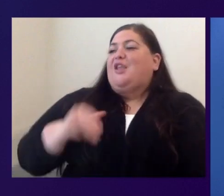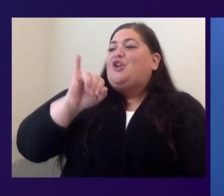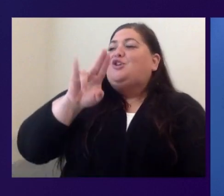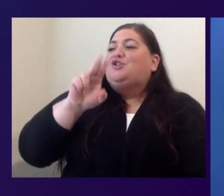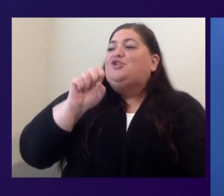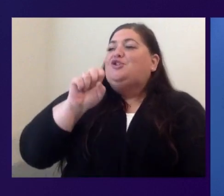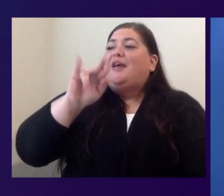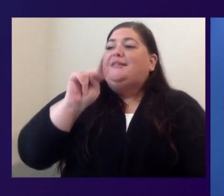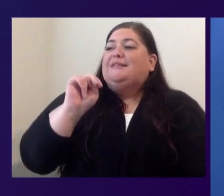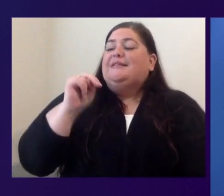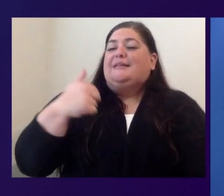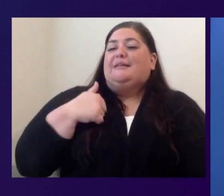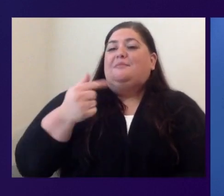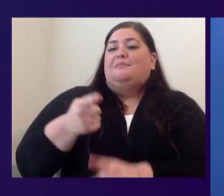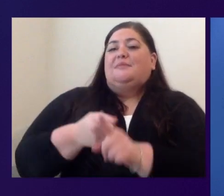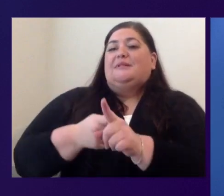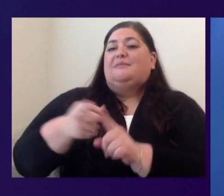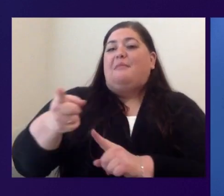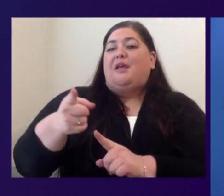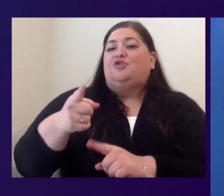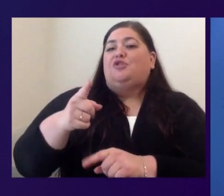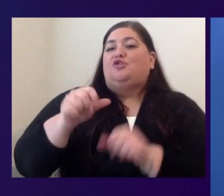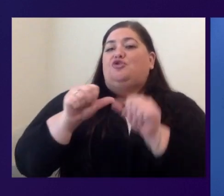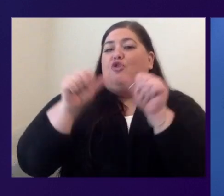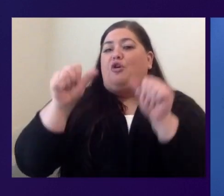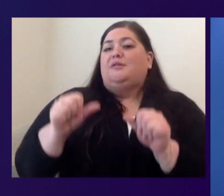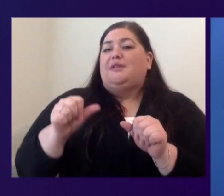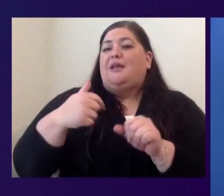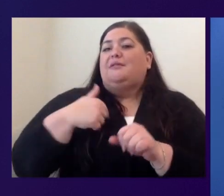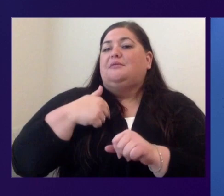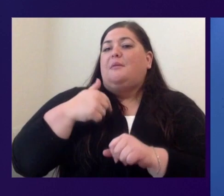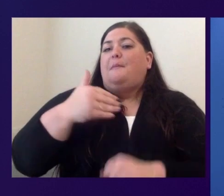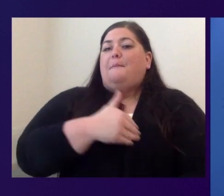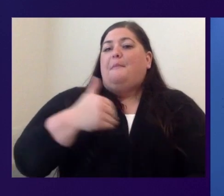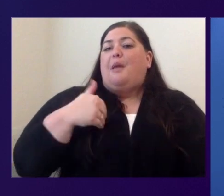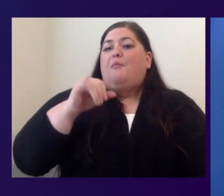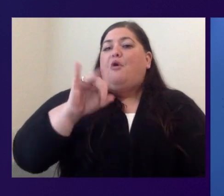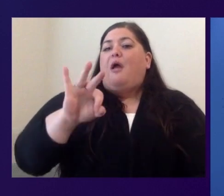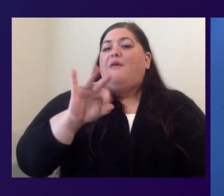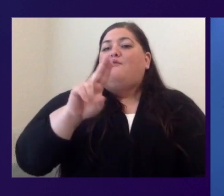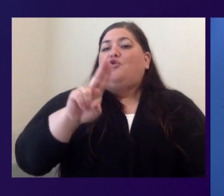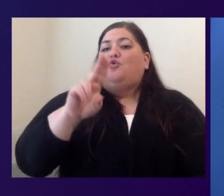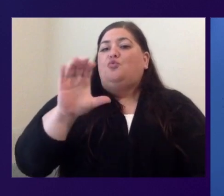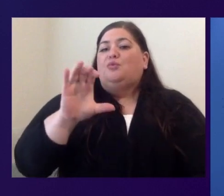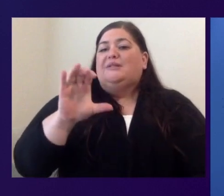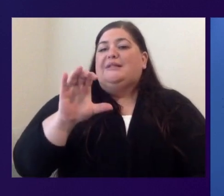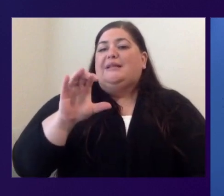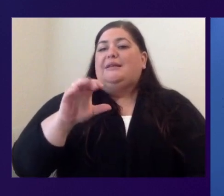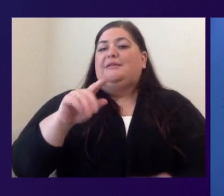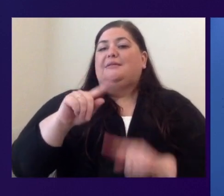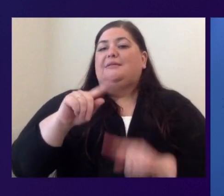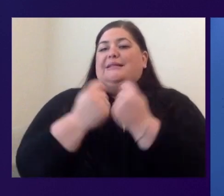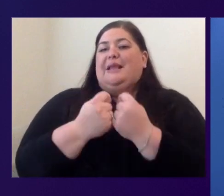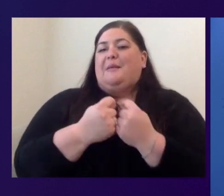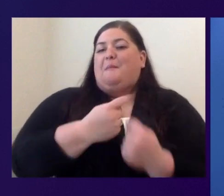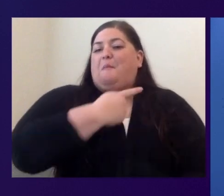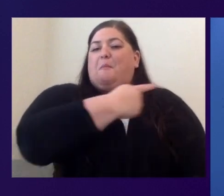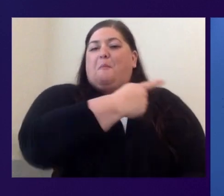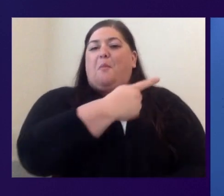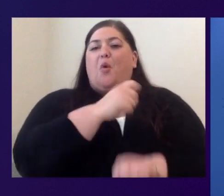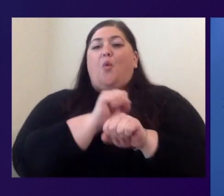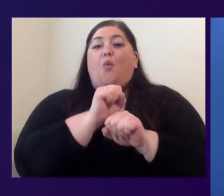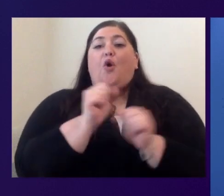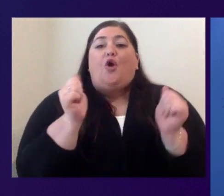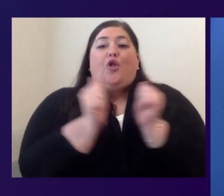EUC Specialized Solutions Architect. I'm a member of the EUC Service Aligned SA team, and like Manav said, we work closely together on developing and